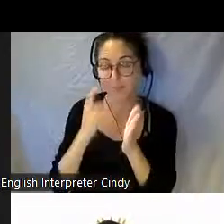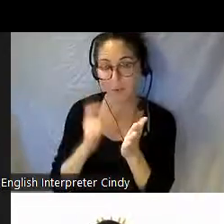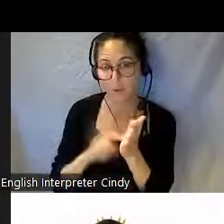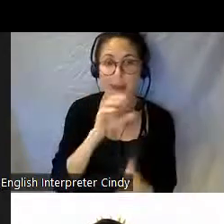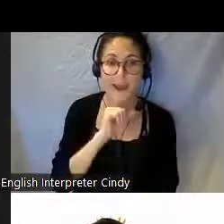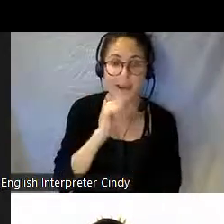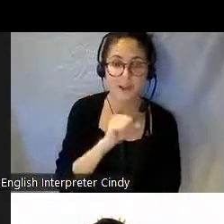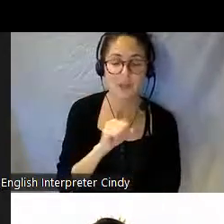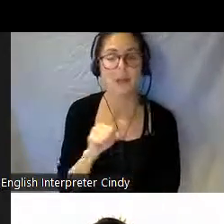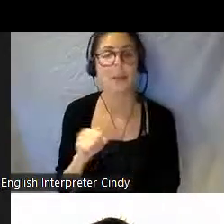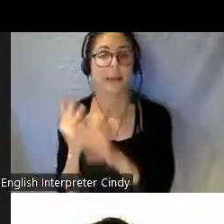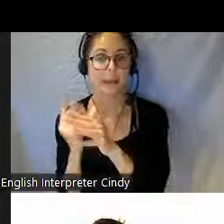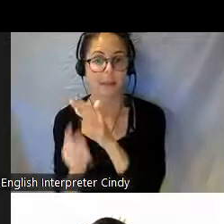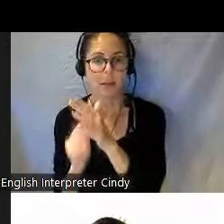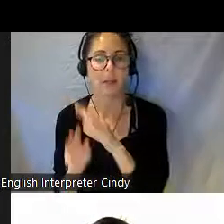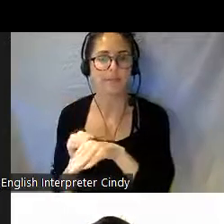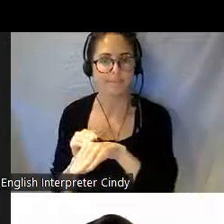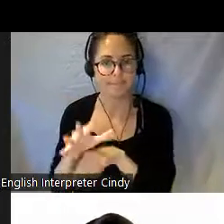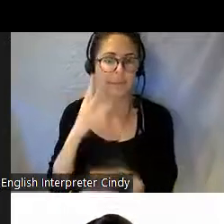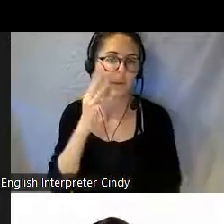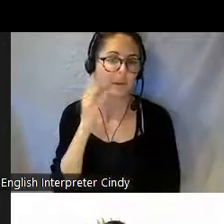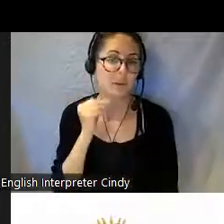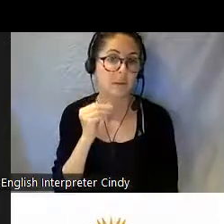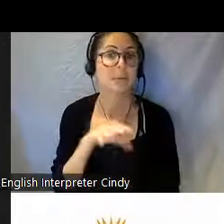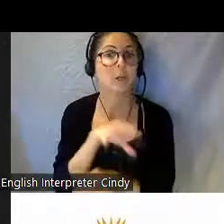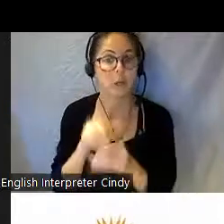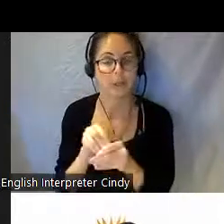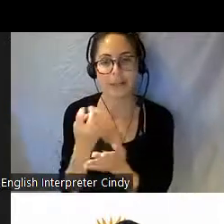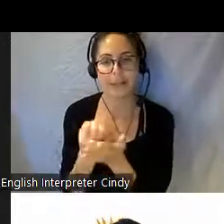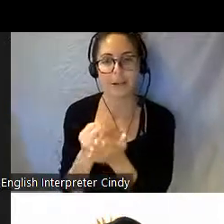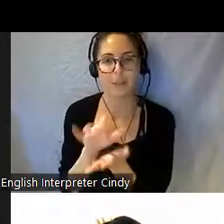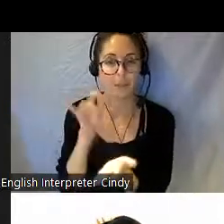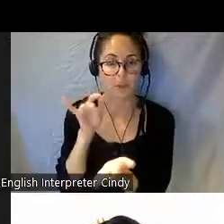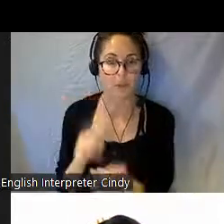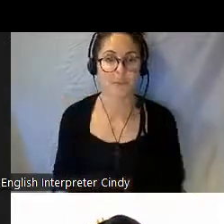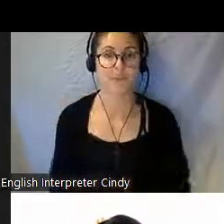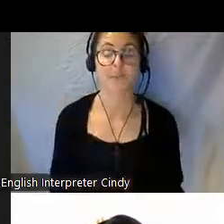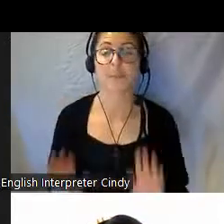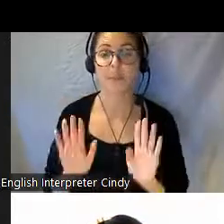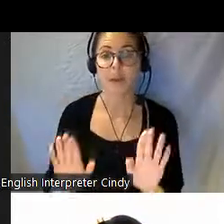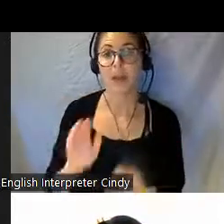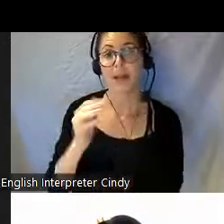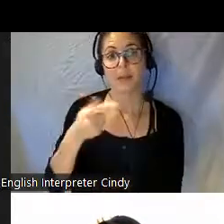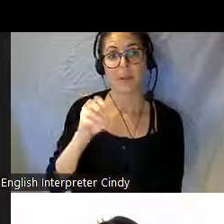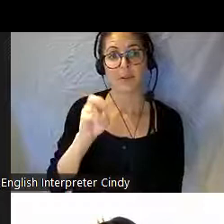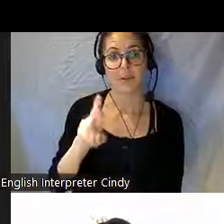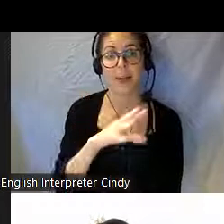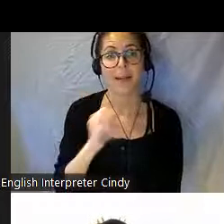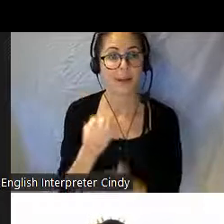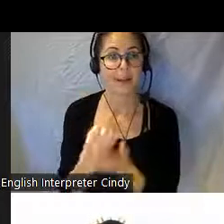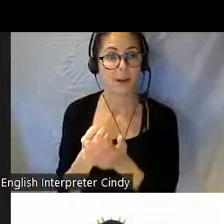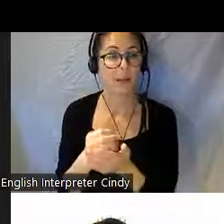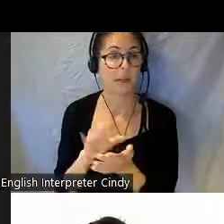uniquely shape the experience of abuse, including economic abuse. Looking at gender and economic abuse, we know that gender